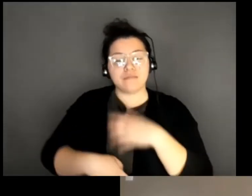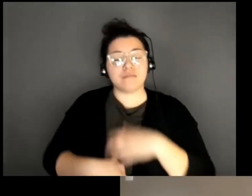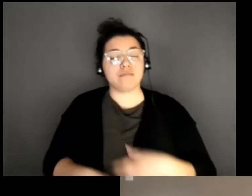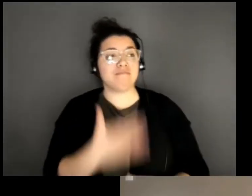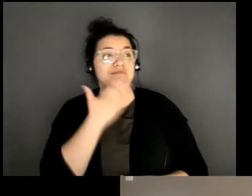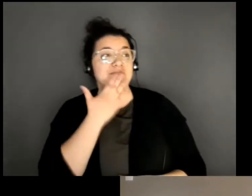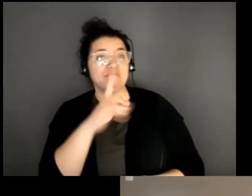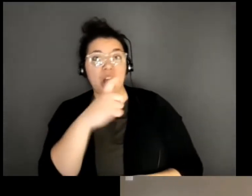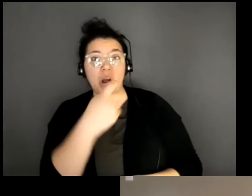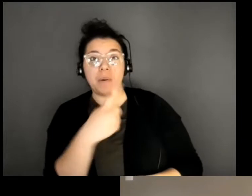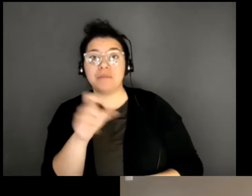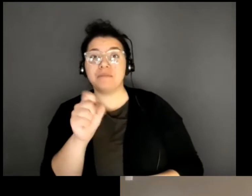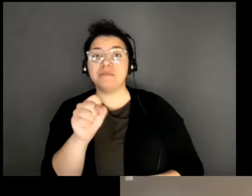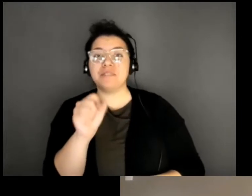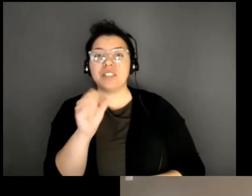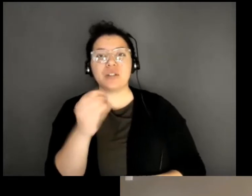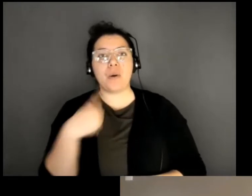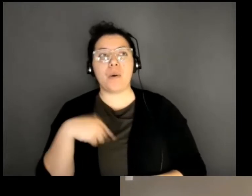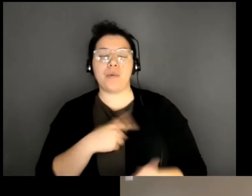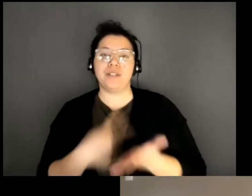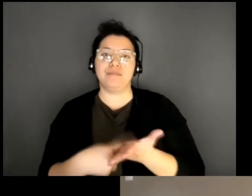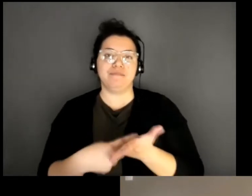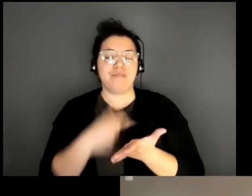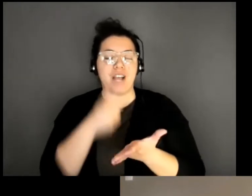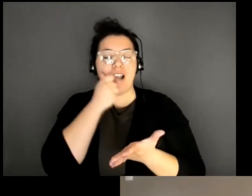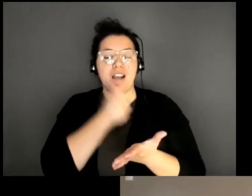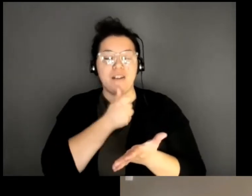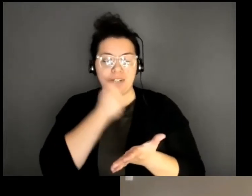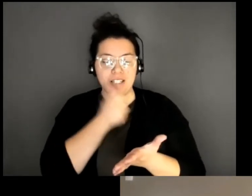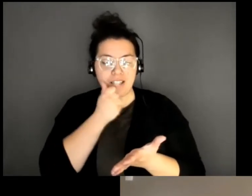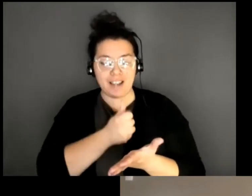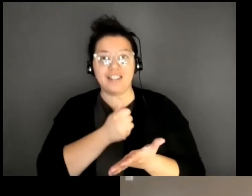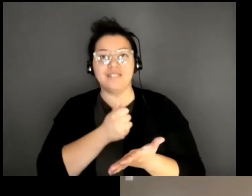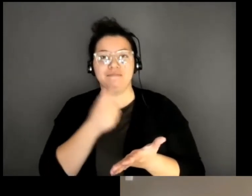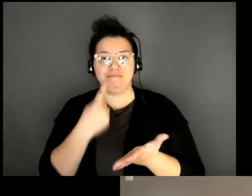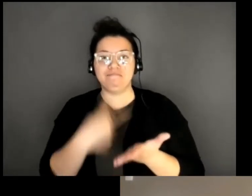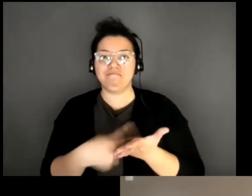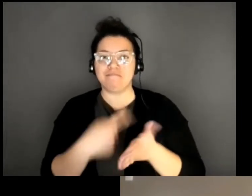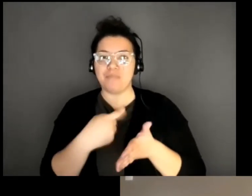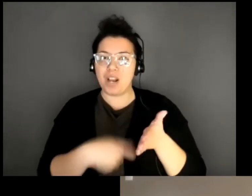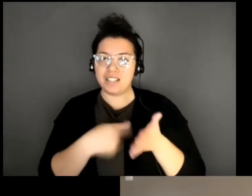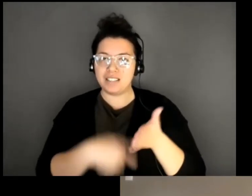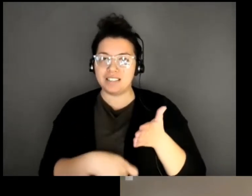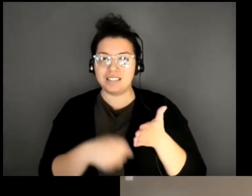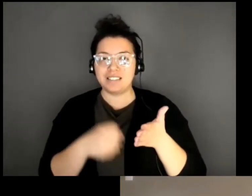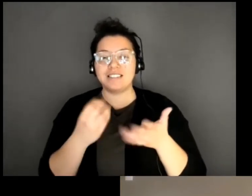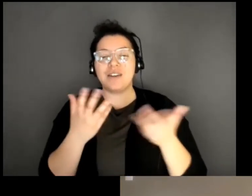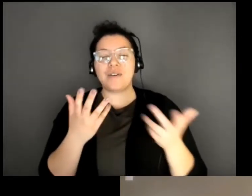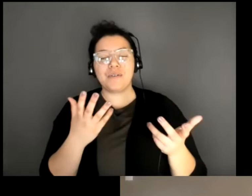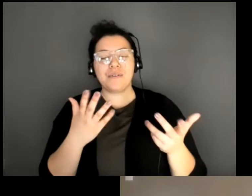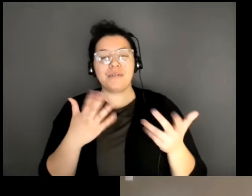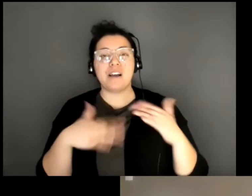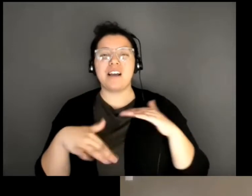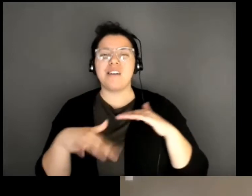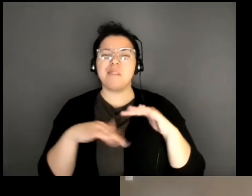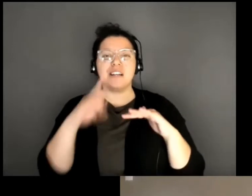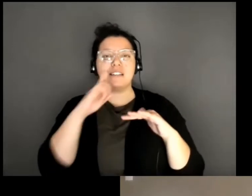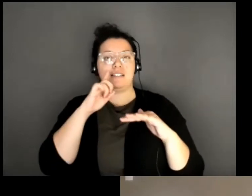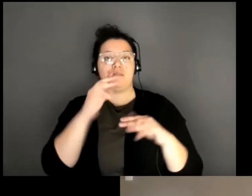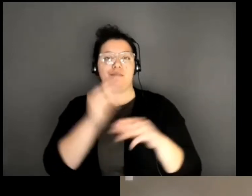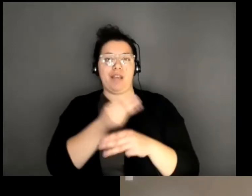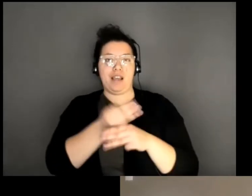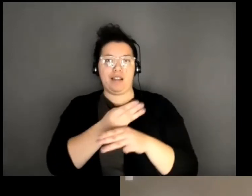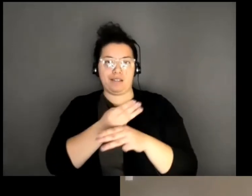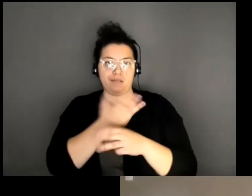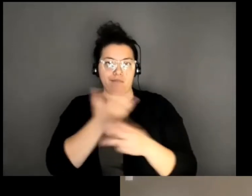we talk about all of the time. Every day I talk about pricing. So from a just basic mathematical standpoint, we